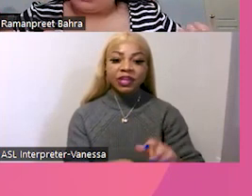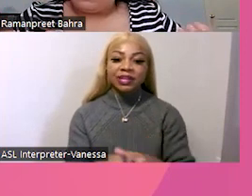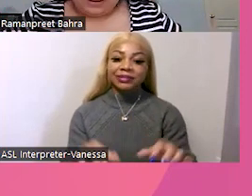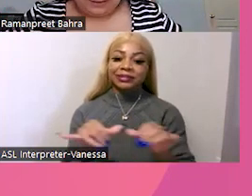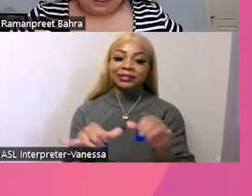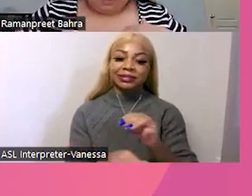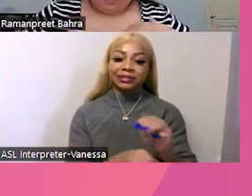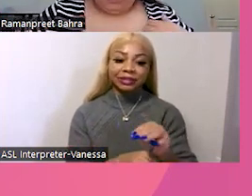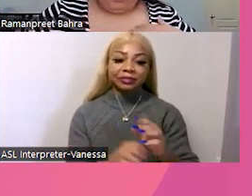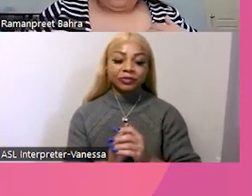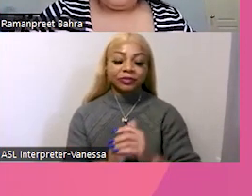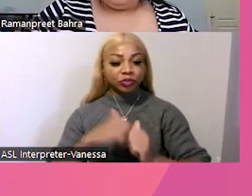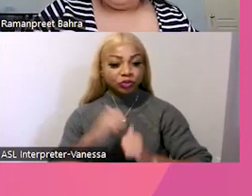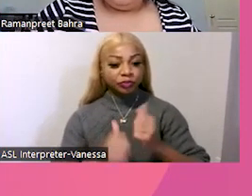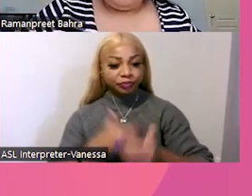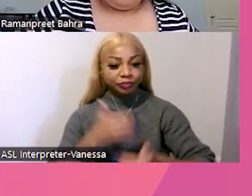and process.